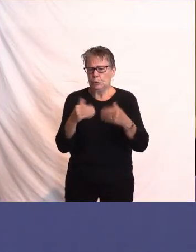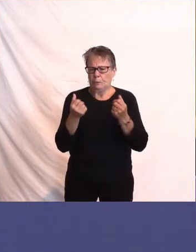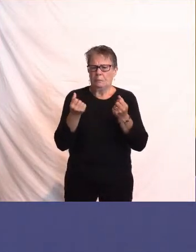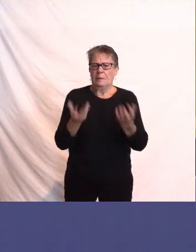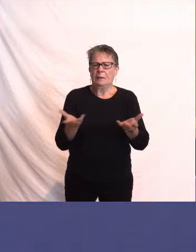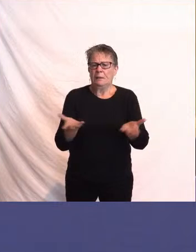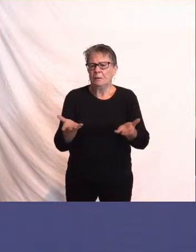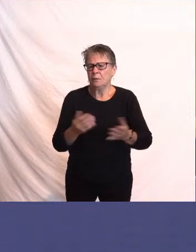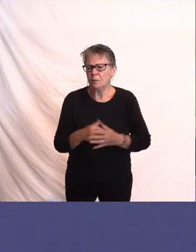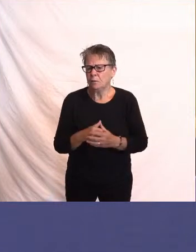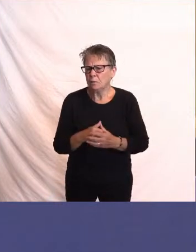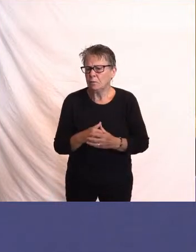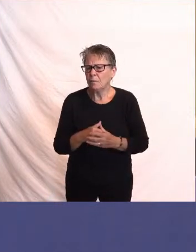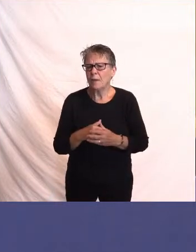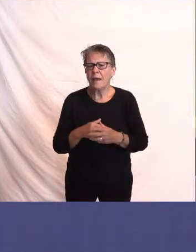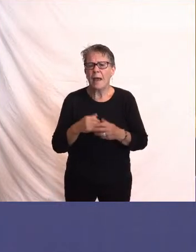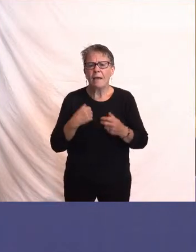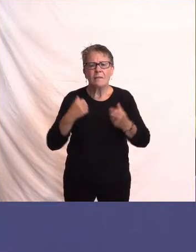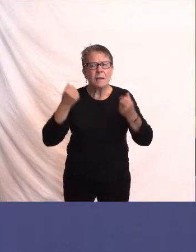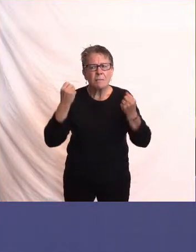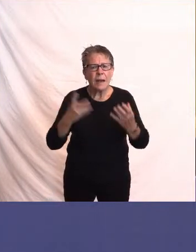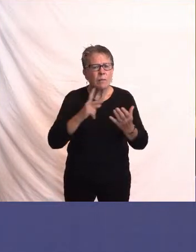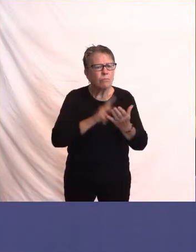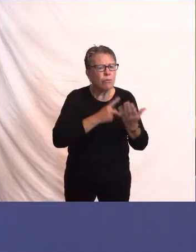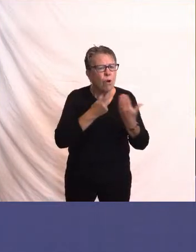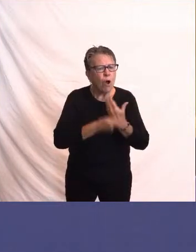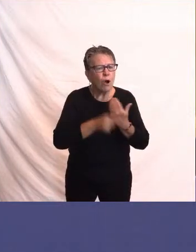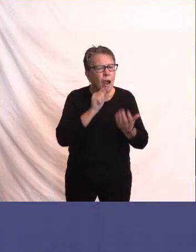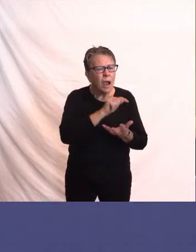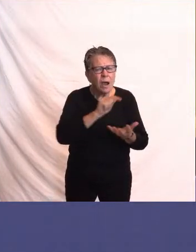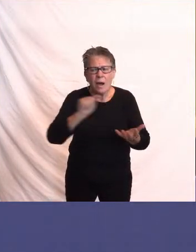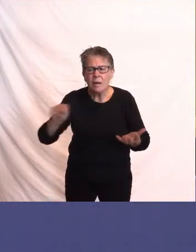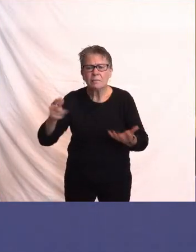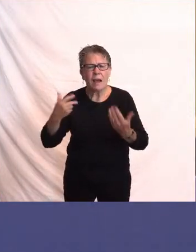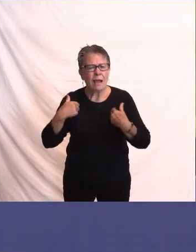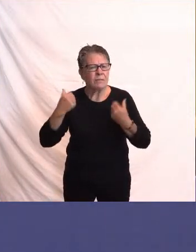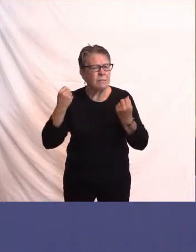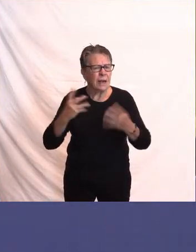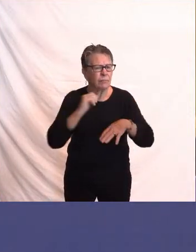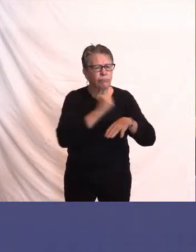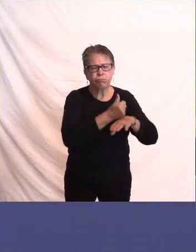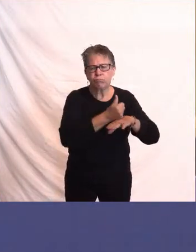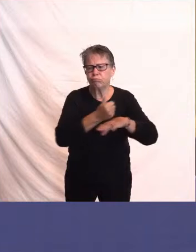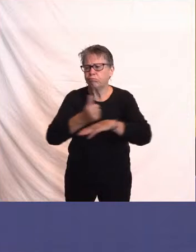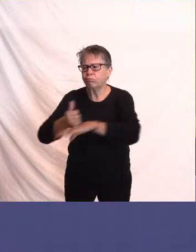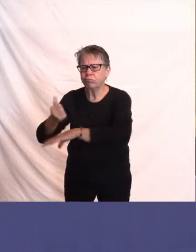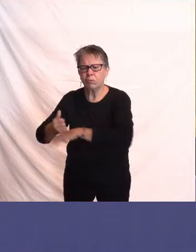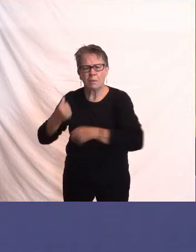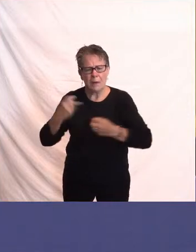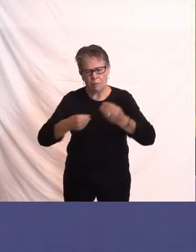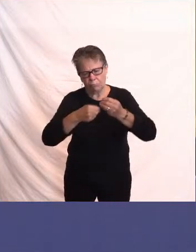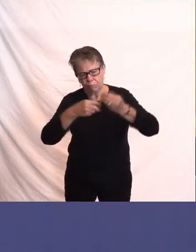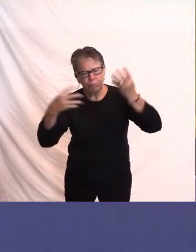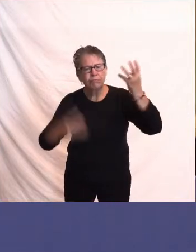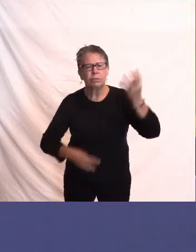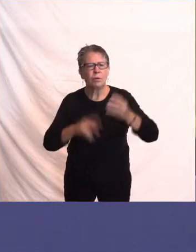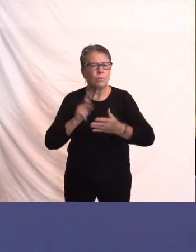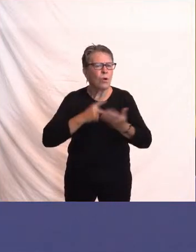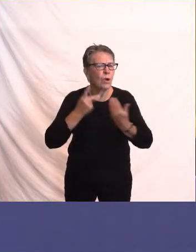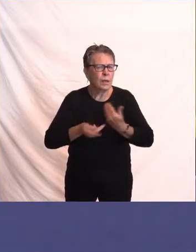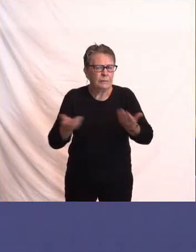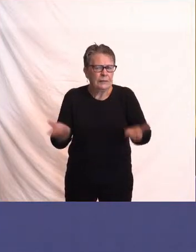already doing in New Jersey. And we're in many respects the canary in the coal mine on whether or not this stuff works, and we're